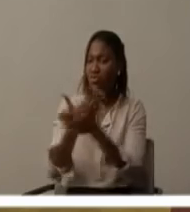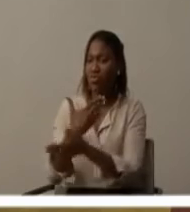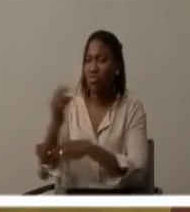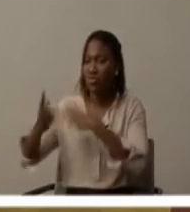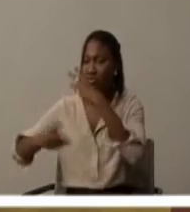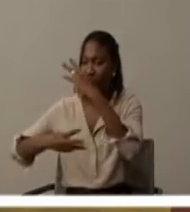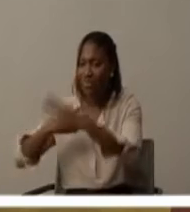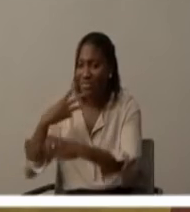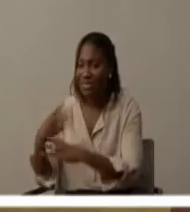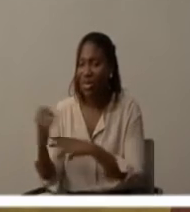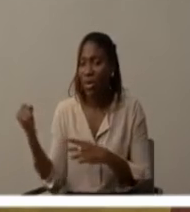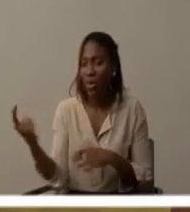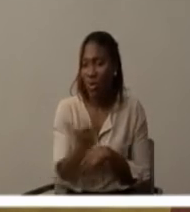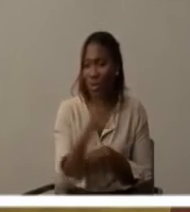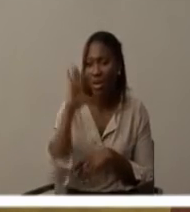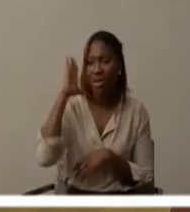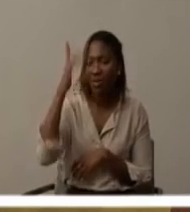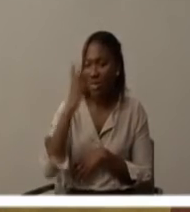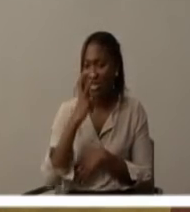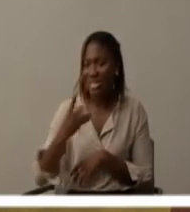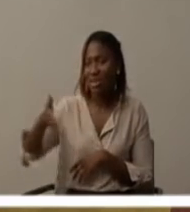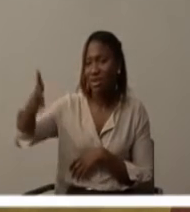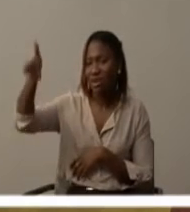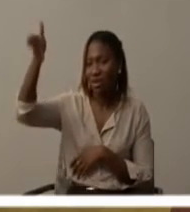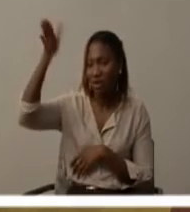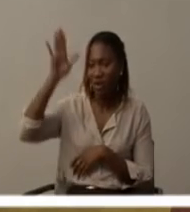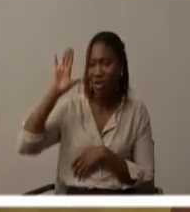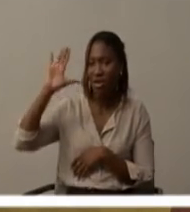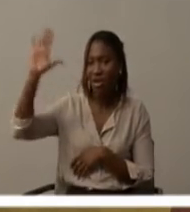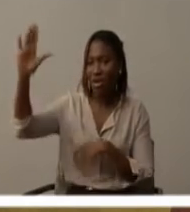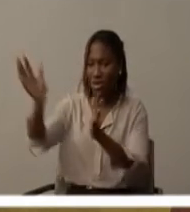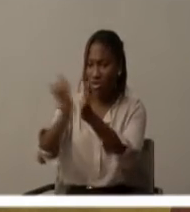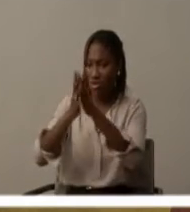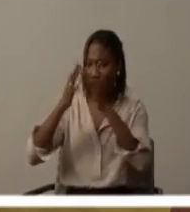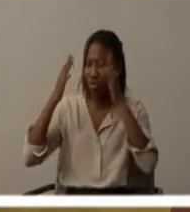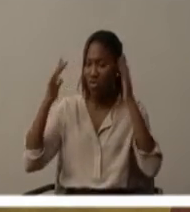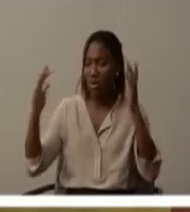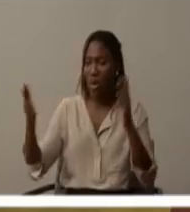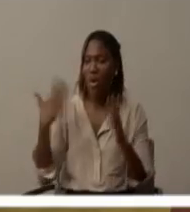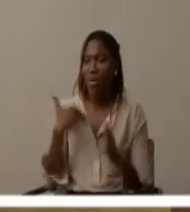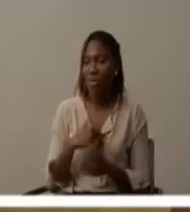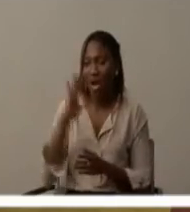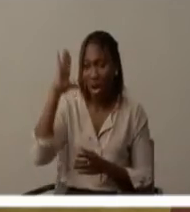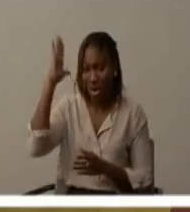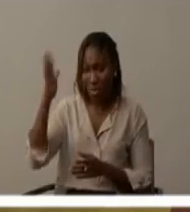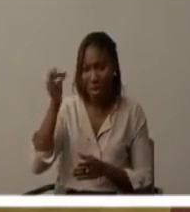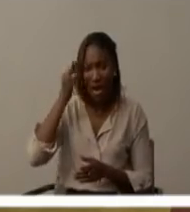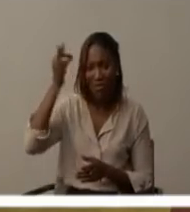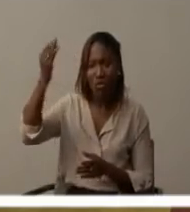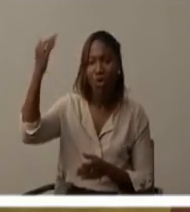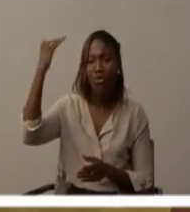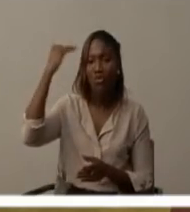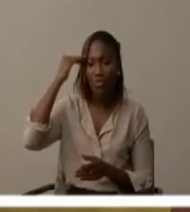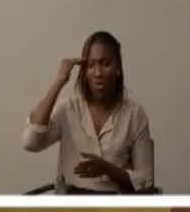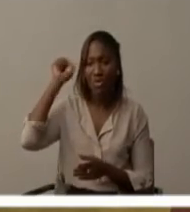I will see the glory of God manifest before us. And we will know who God